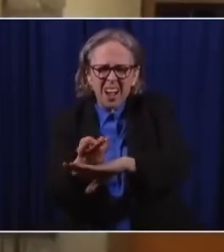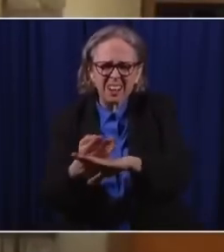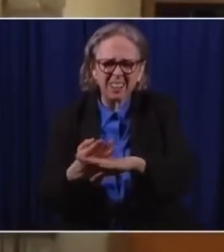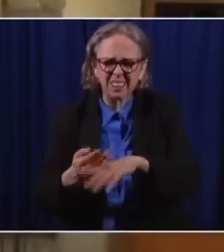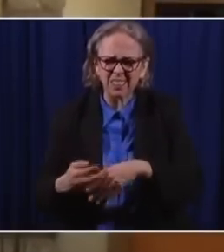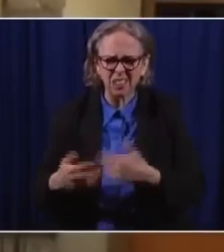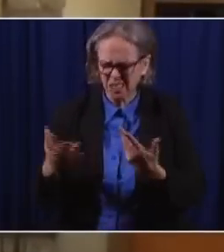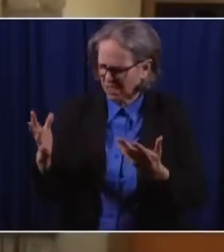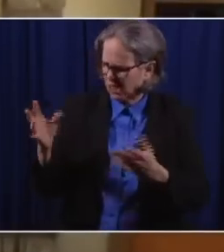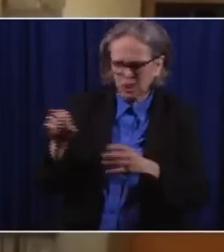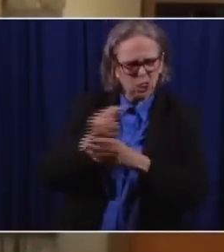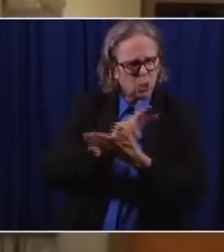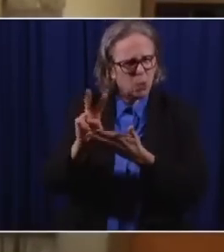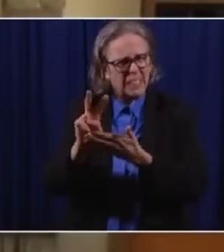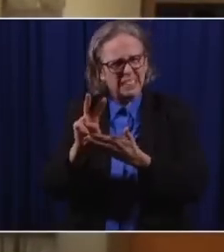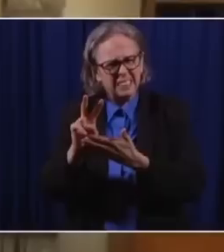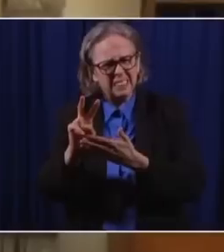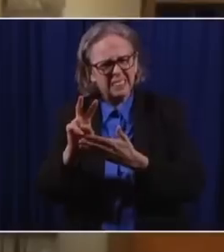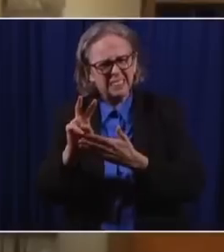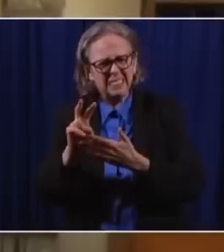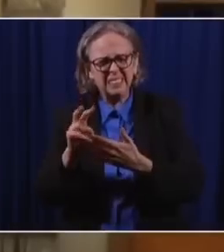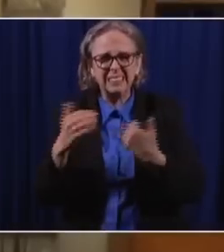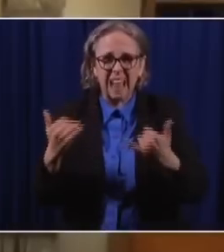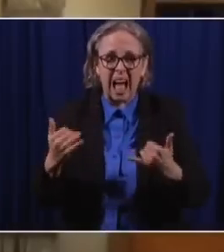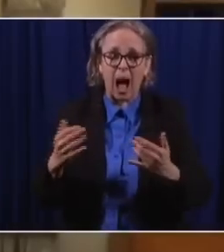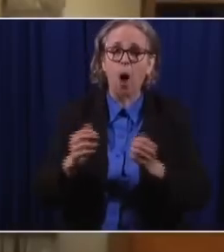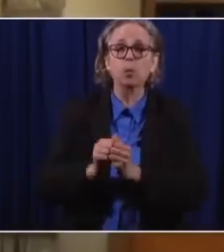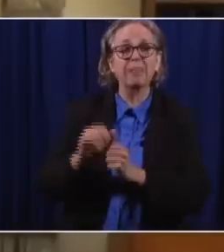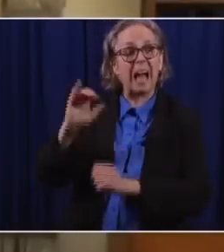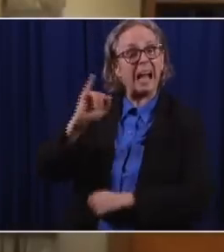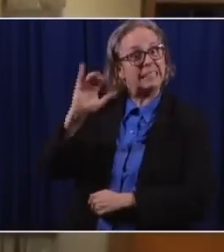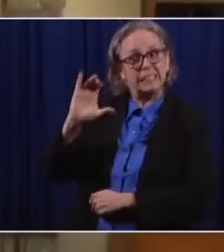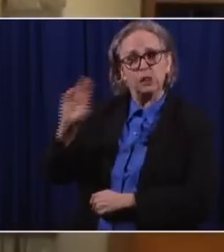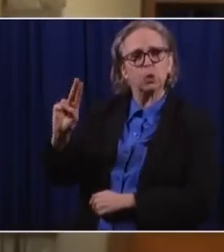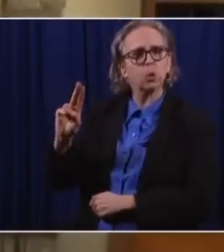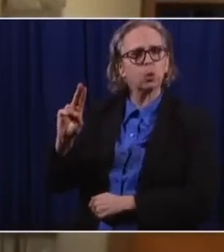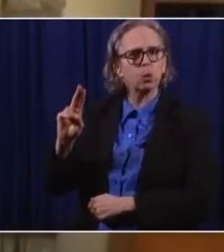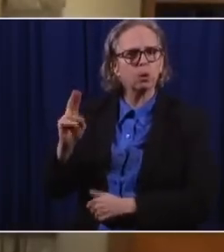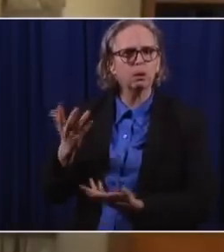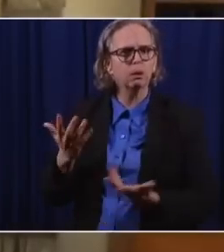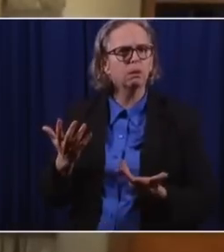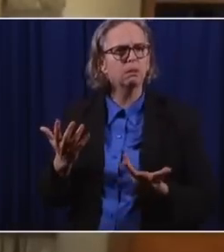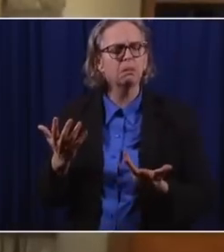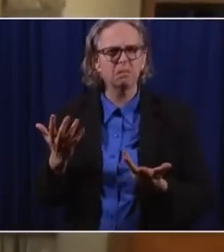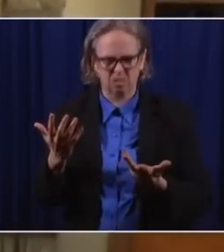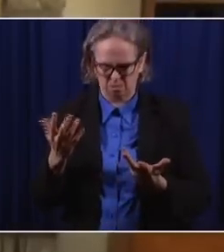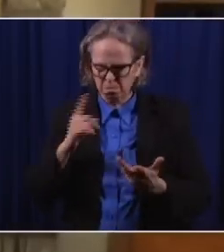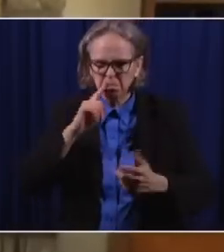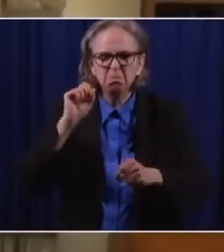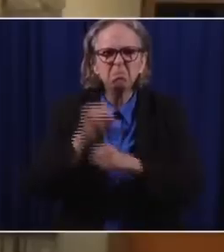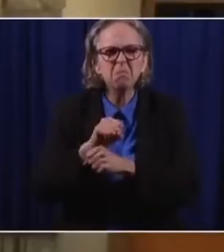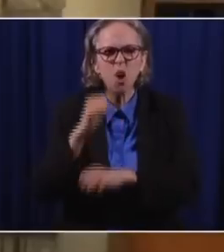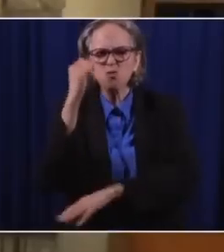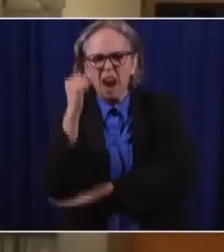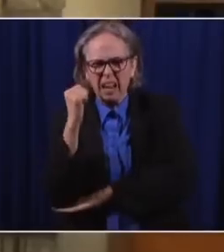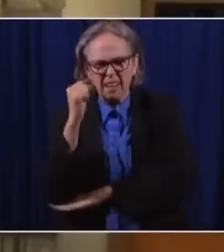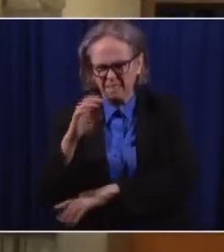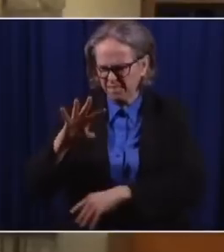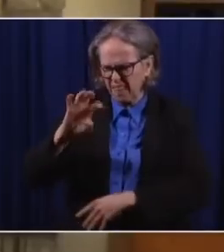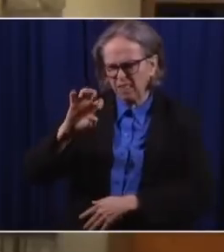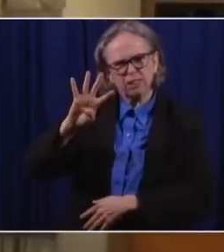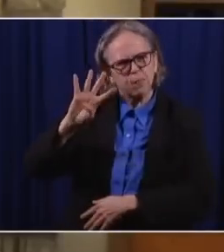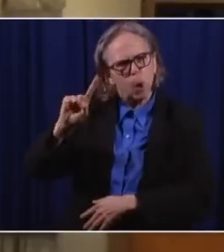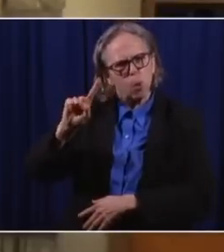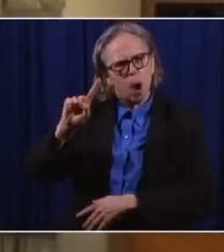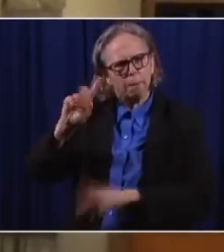We have a record number in the ICU. That's 541. Our previous high was